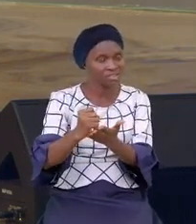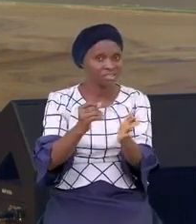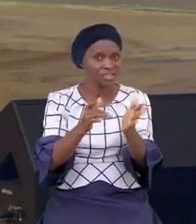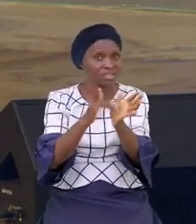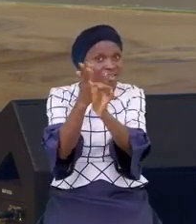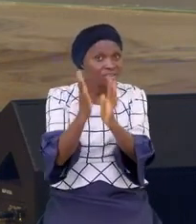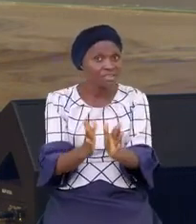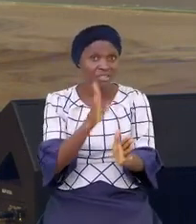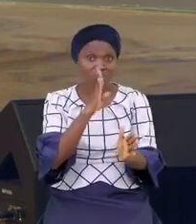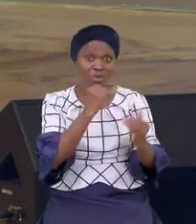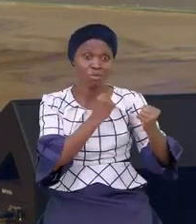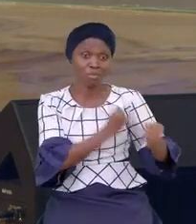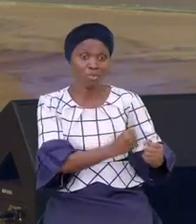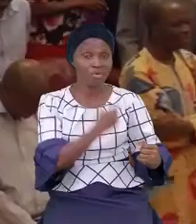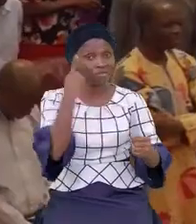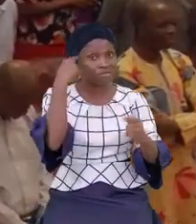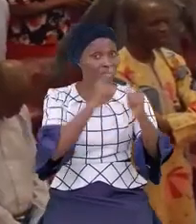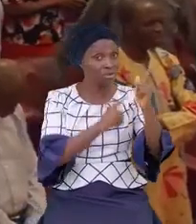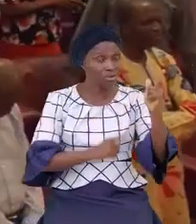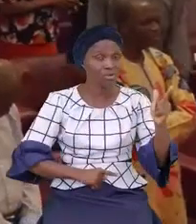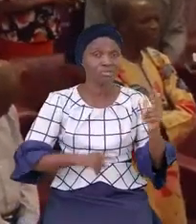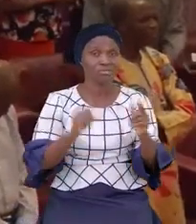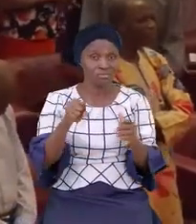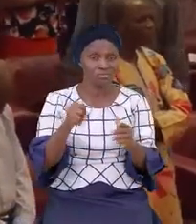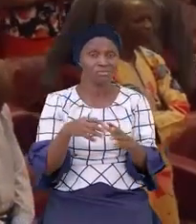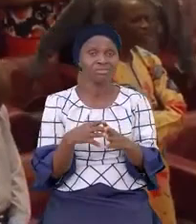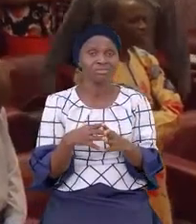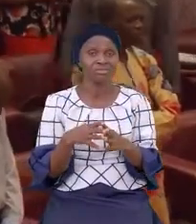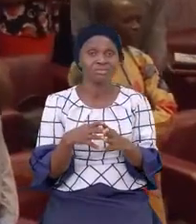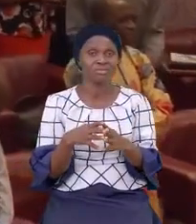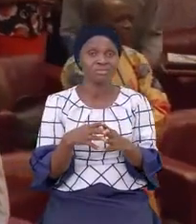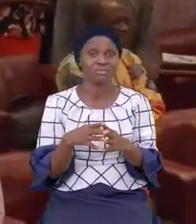bold for the Lord.